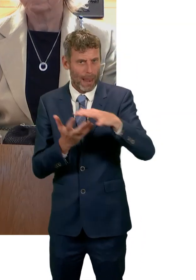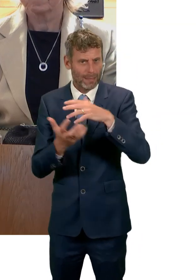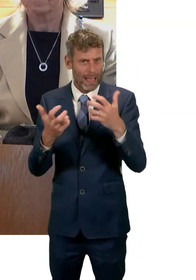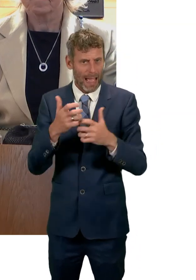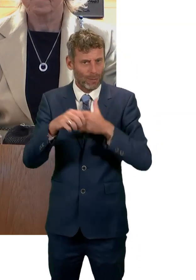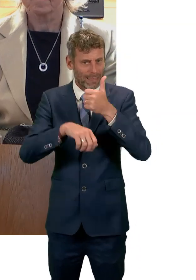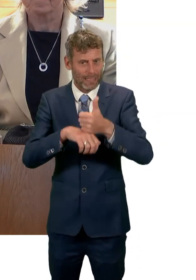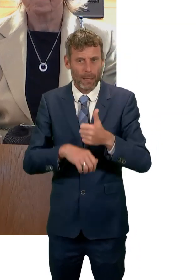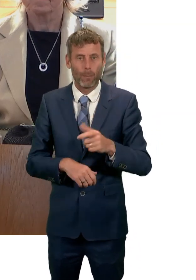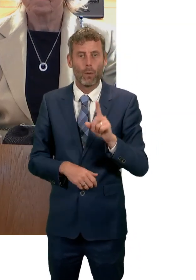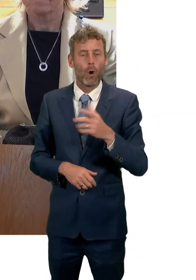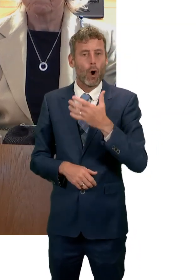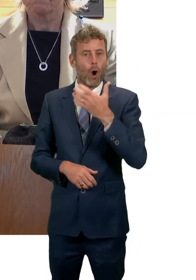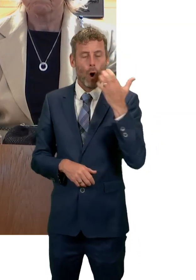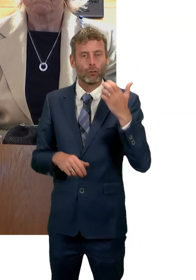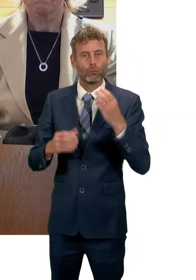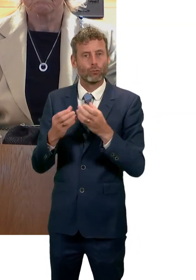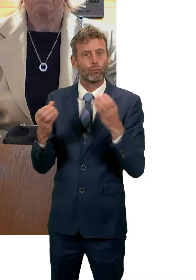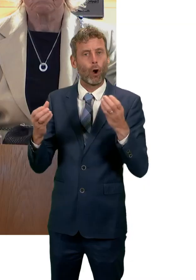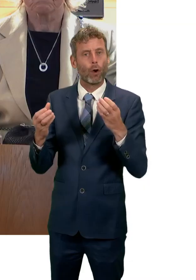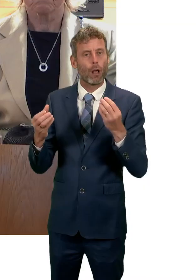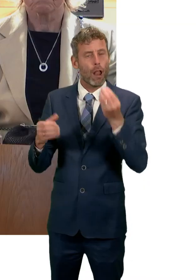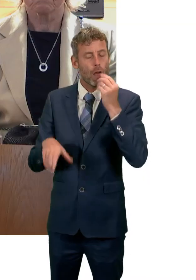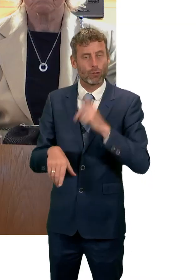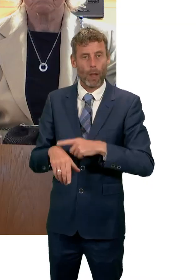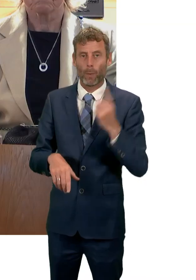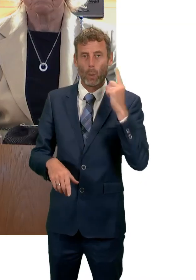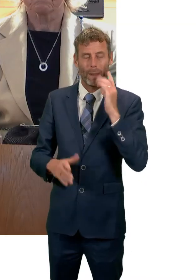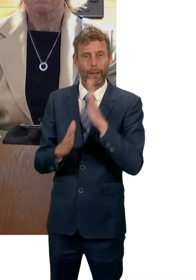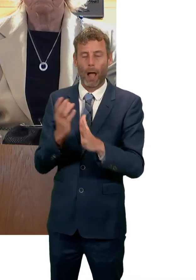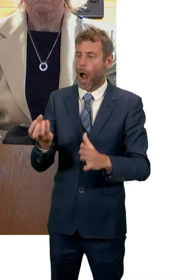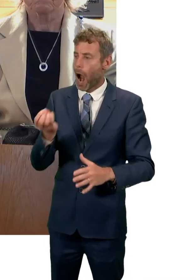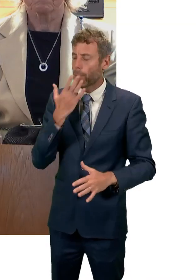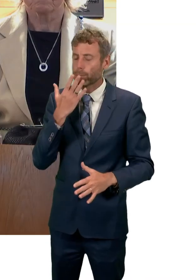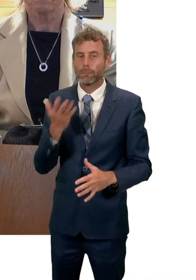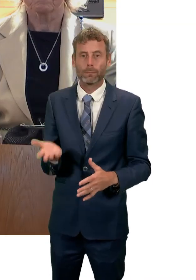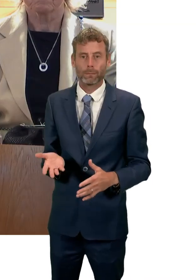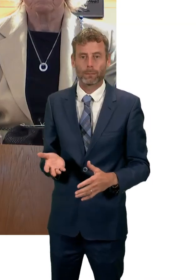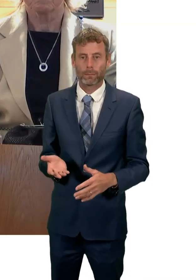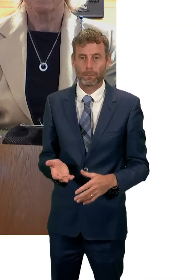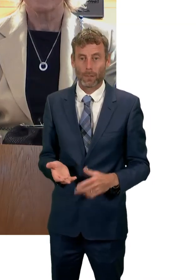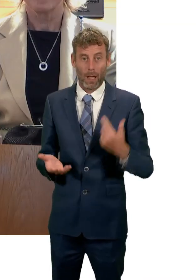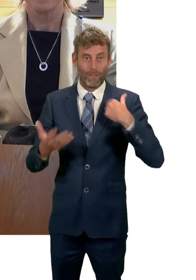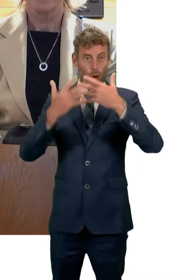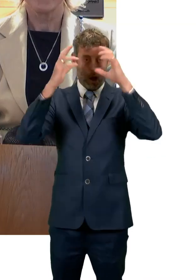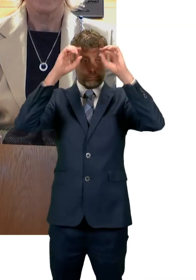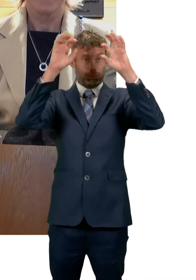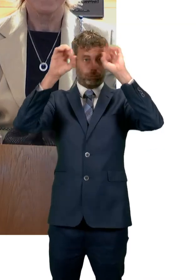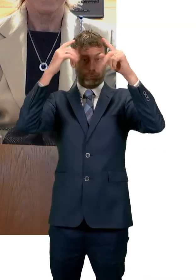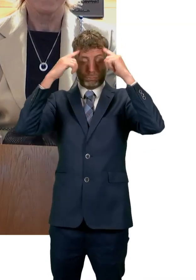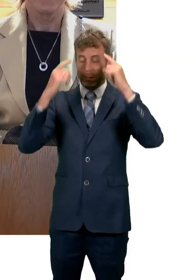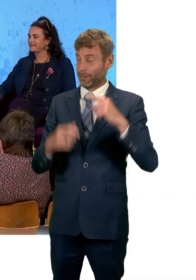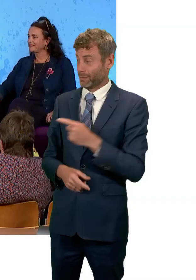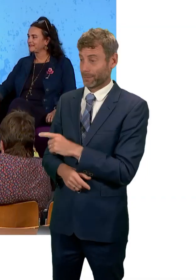know, the hot dog at lunchtime's quick, which is another place. So loads and loads. I'm going away with my head buzzing. Good, right.